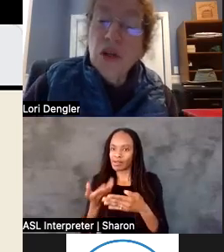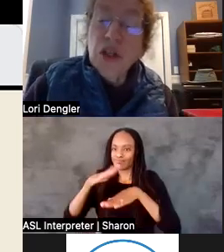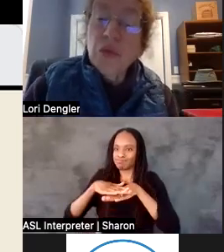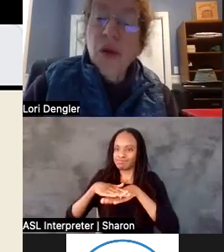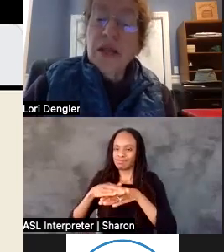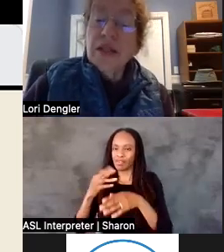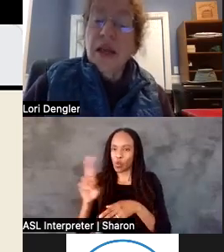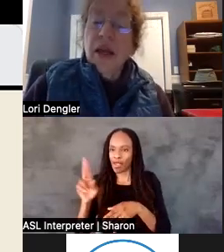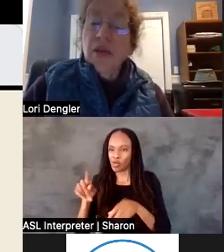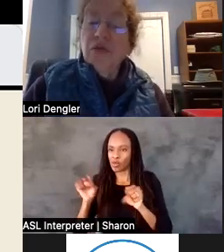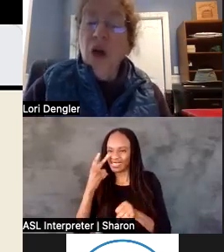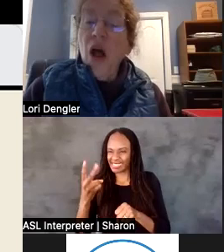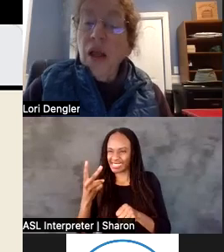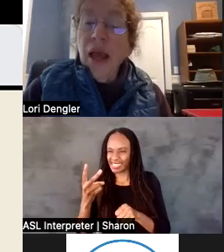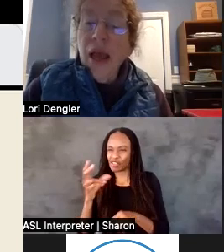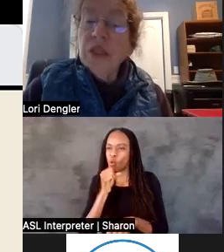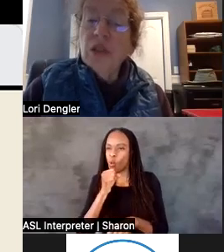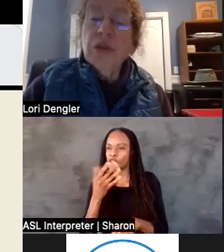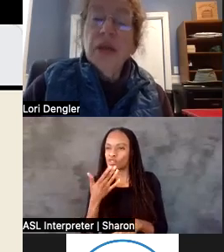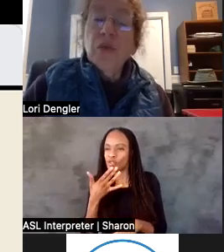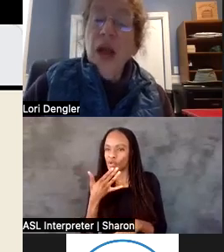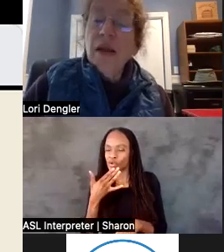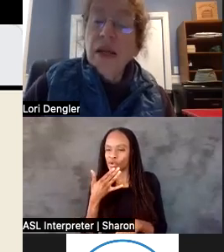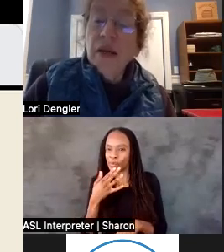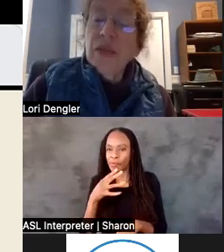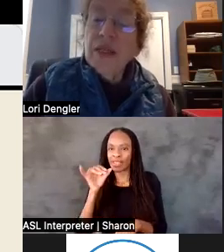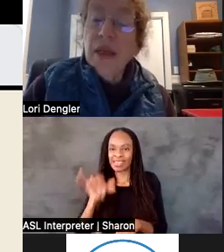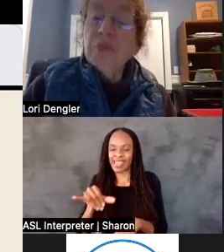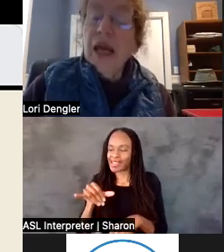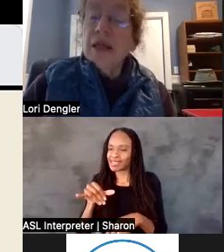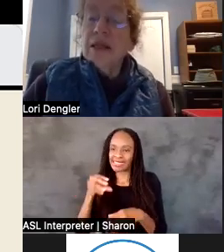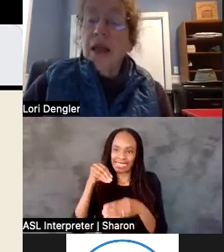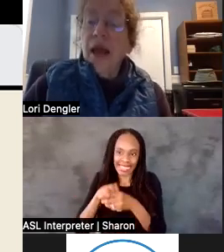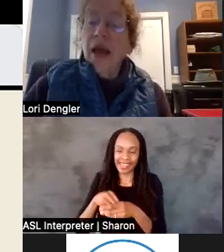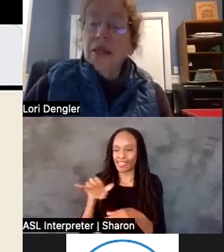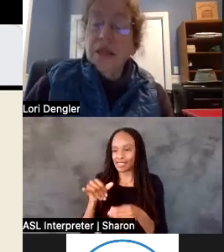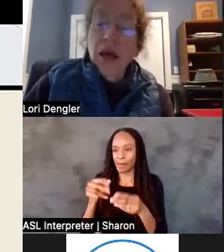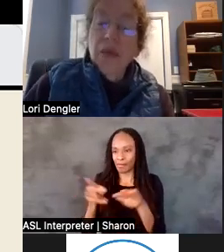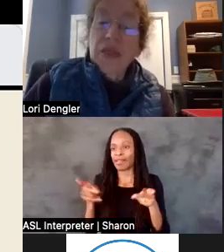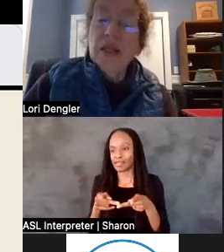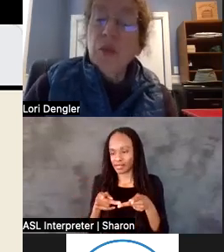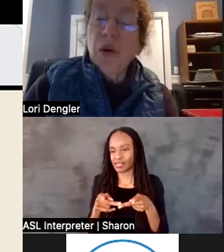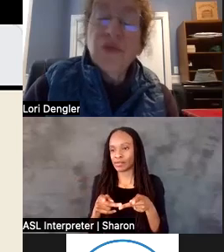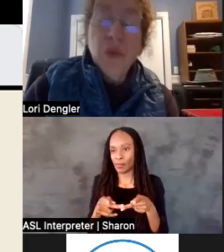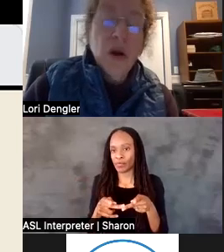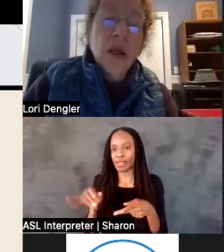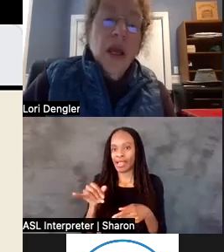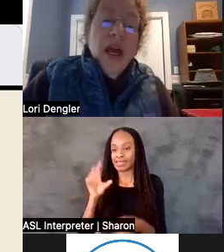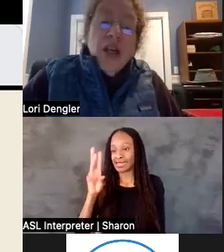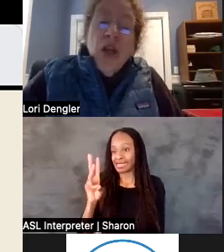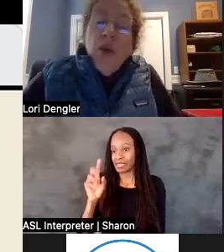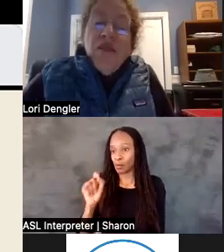the orange ones that fall absolutely right in the same place as the